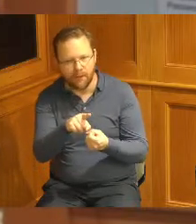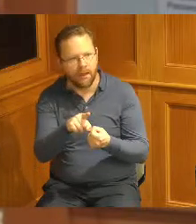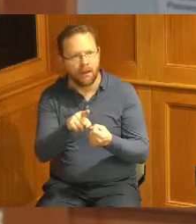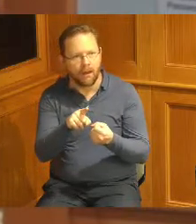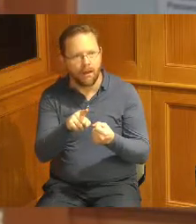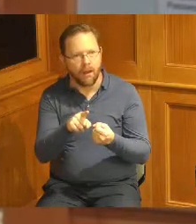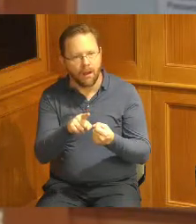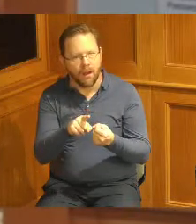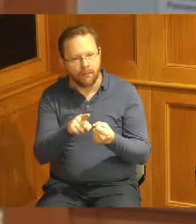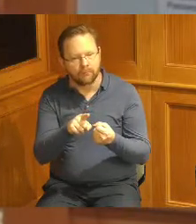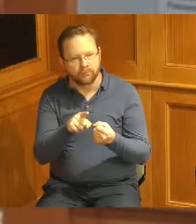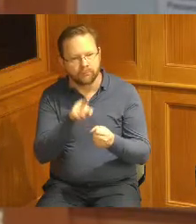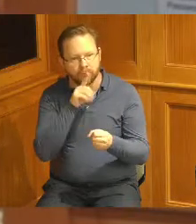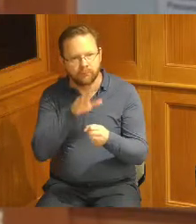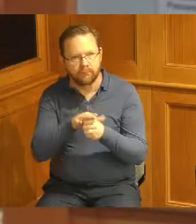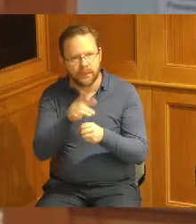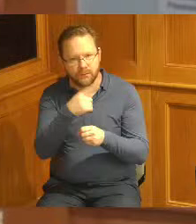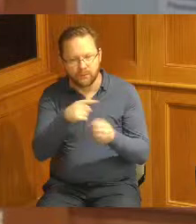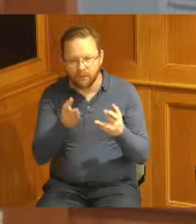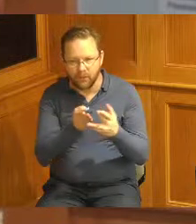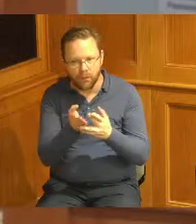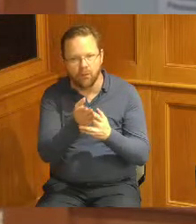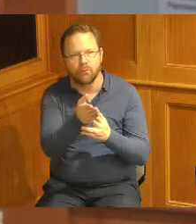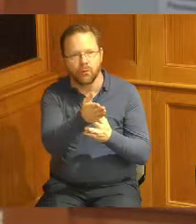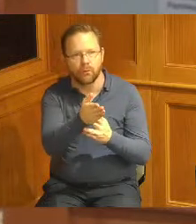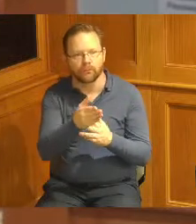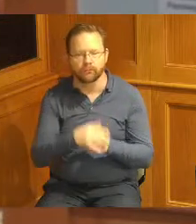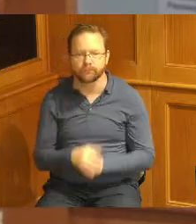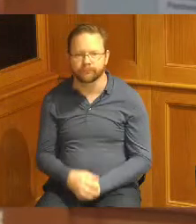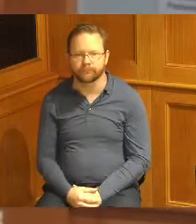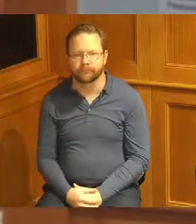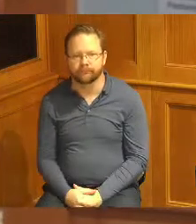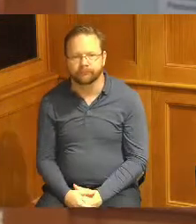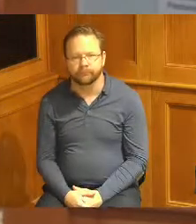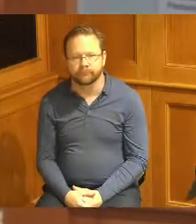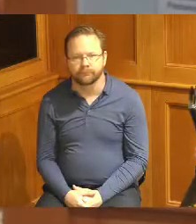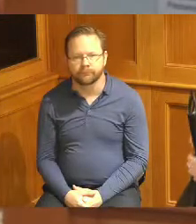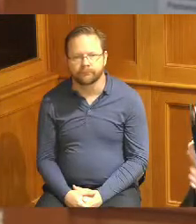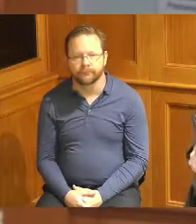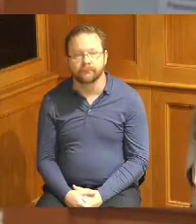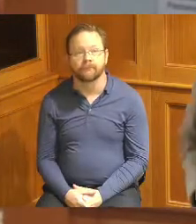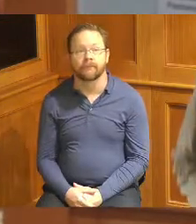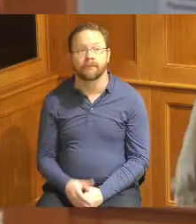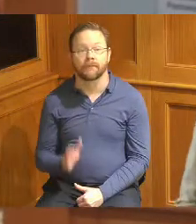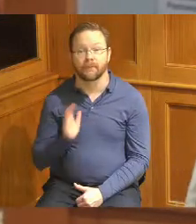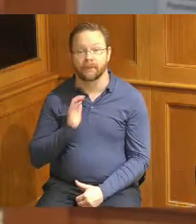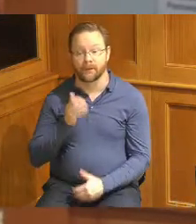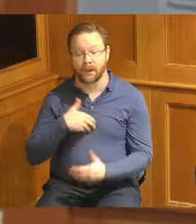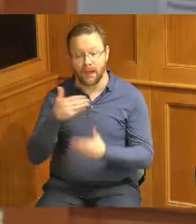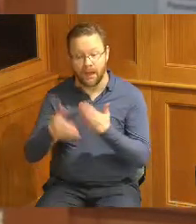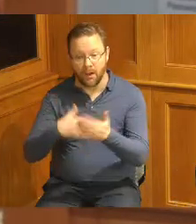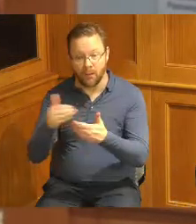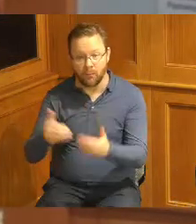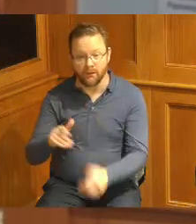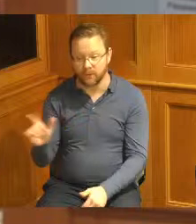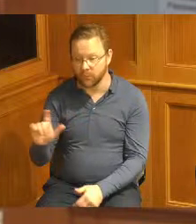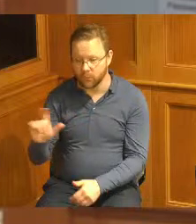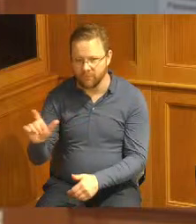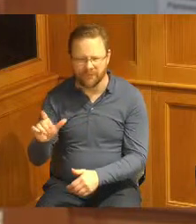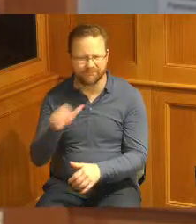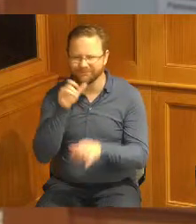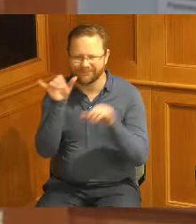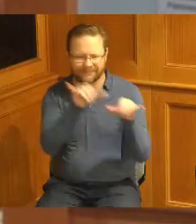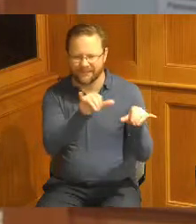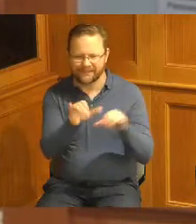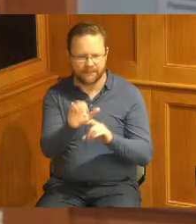and definitely prevent anything from happening again in this sort of way. The process that we have in Louisville will not be replicated here in